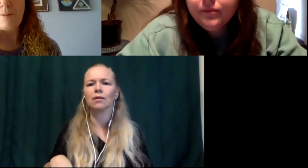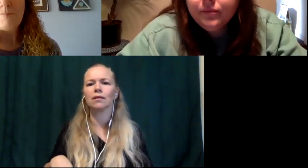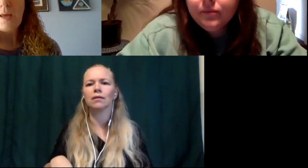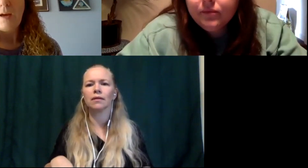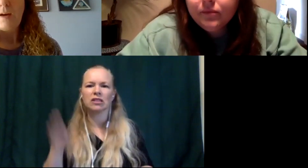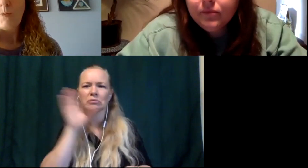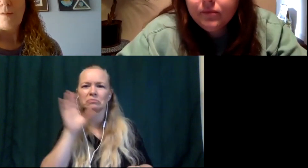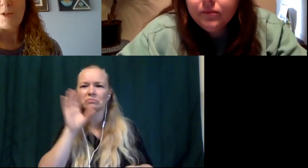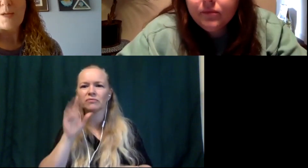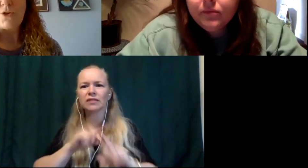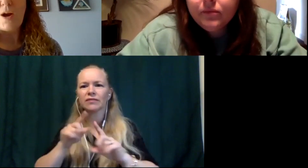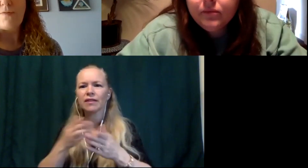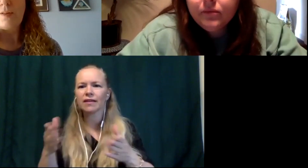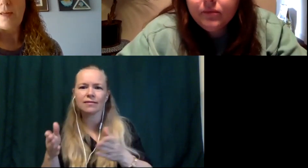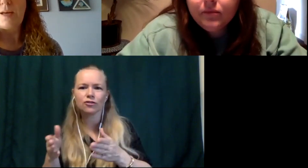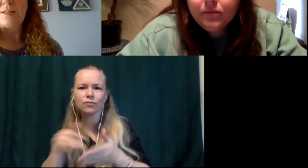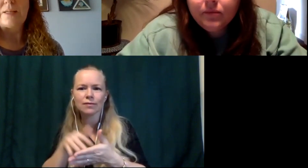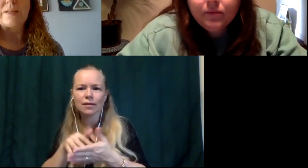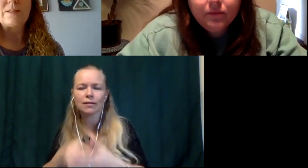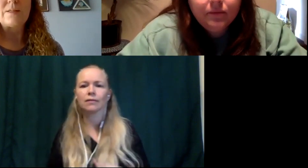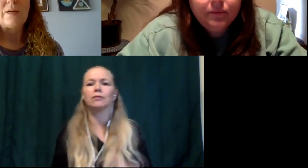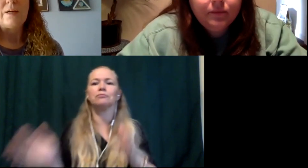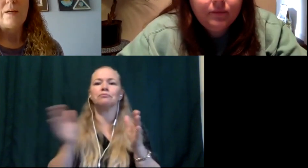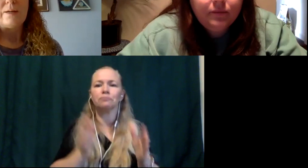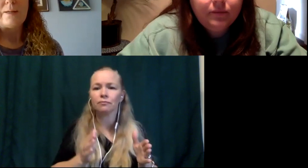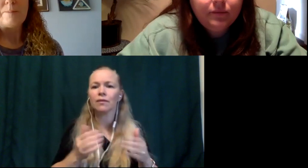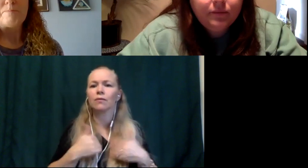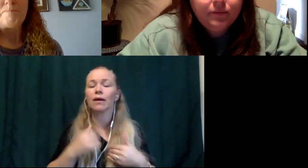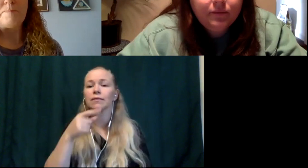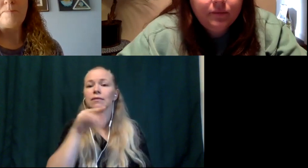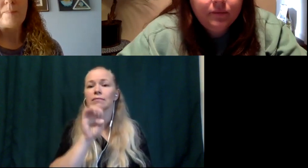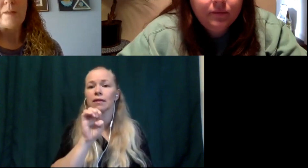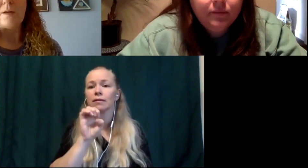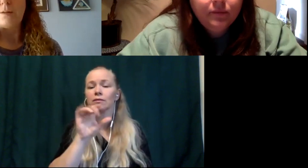study. We have a spacecraft that is,